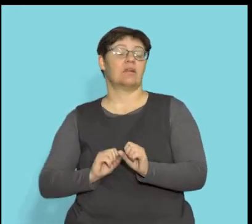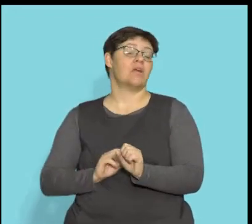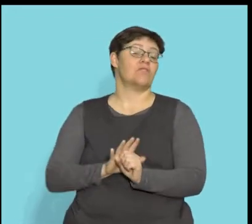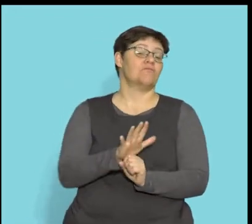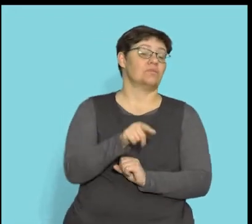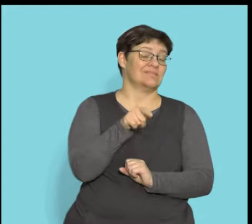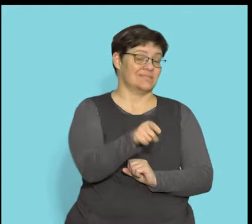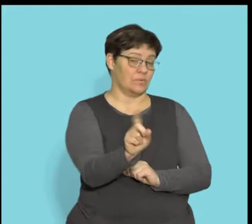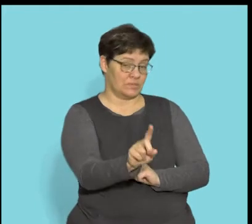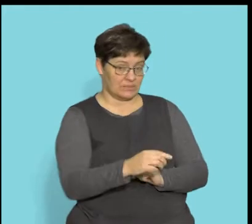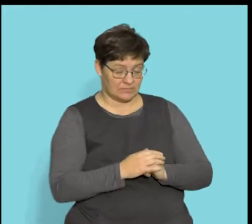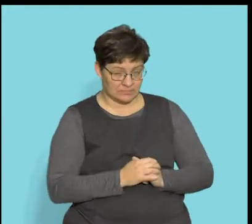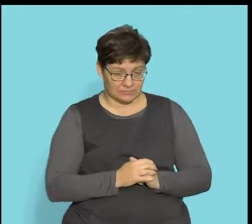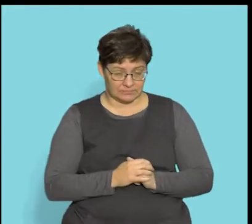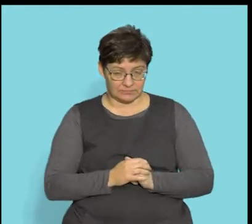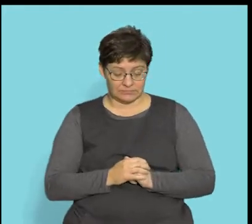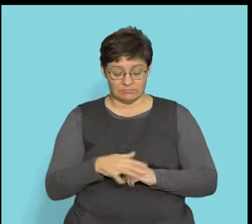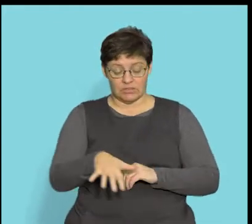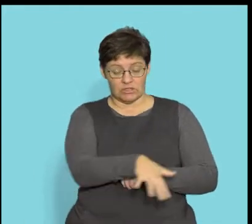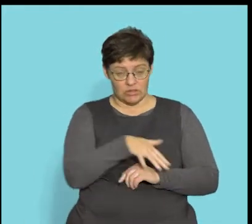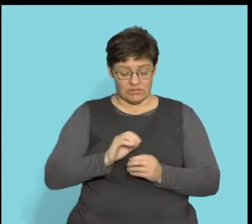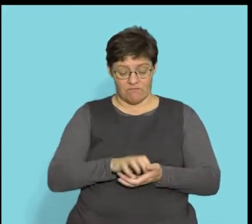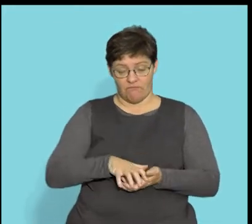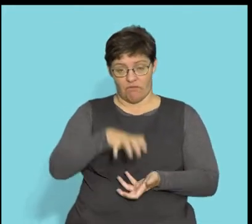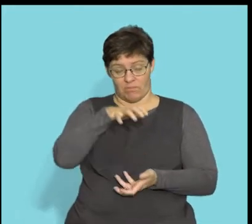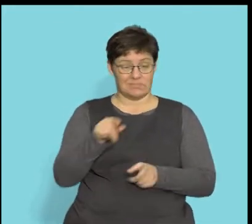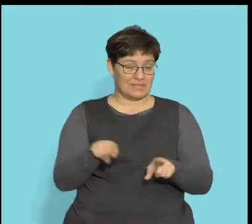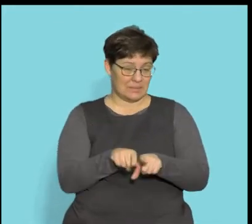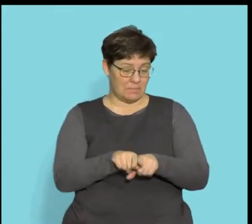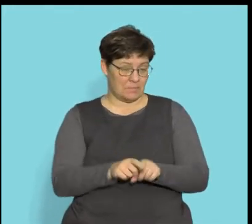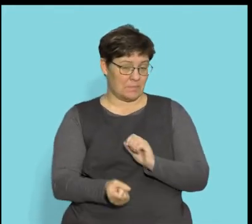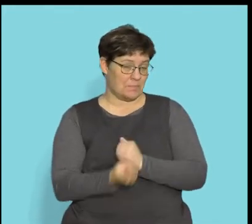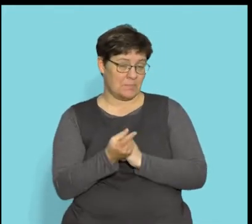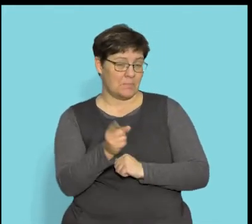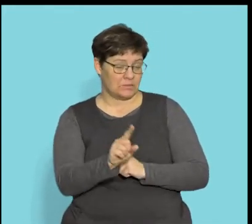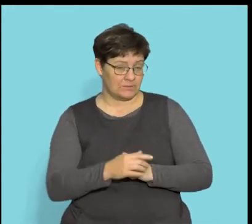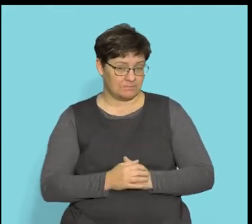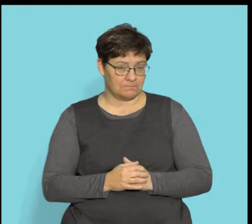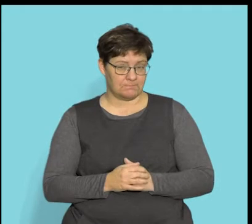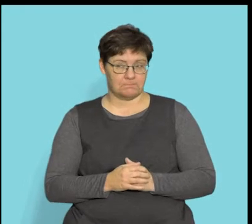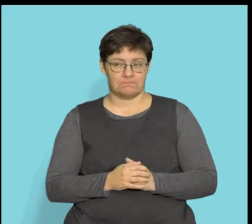will do to the surface area and the volume of a rectangular prism.